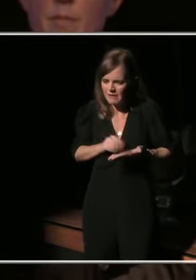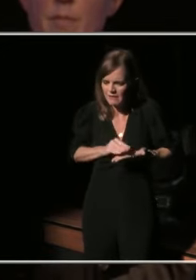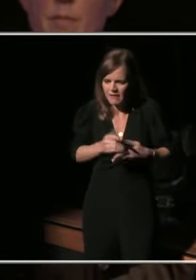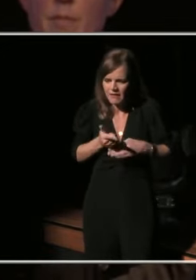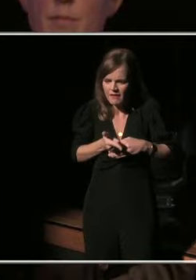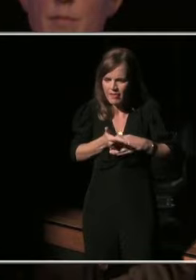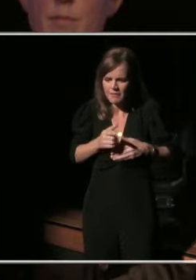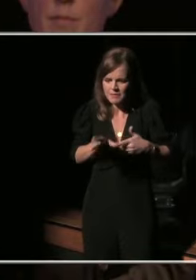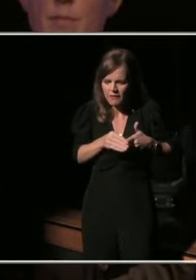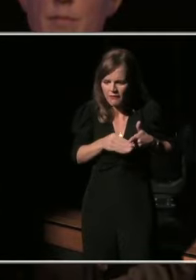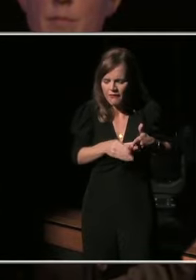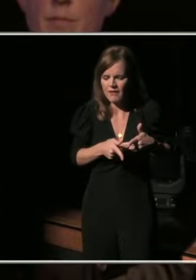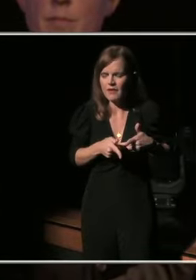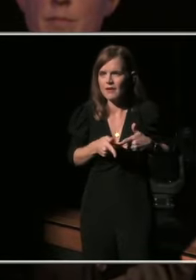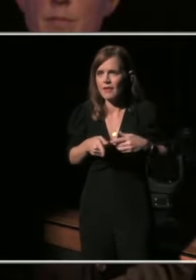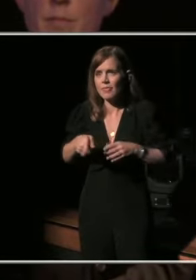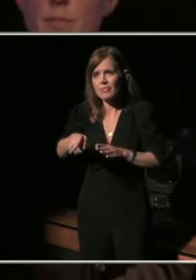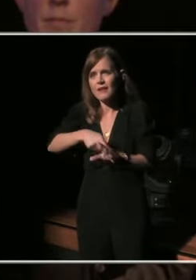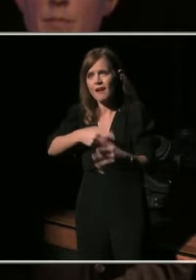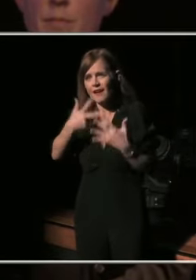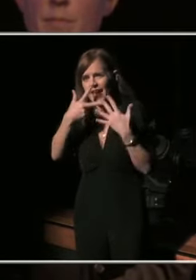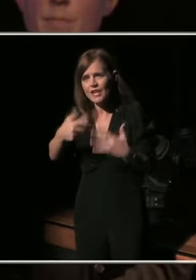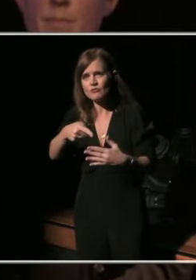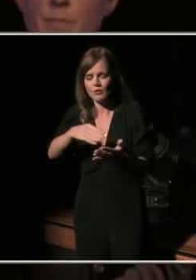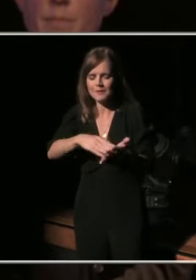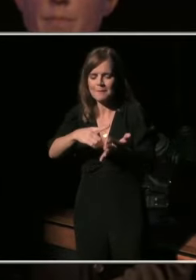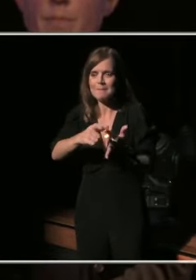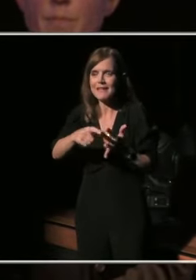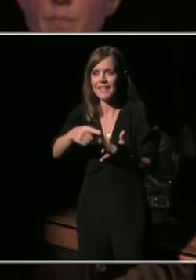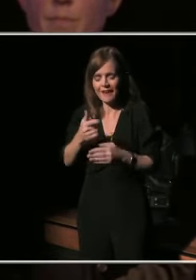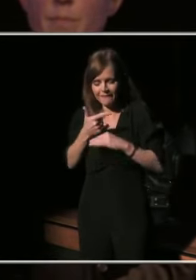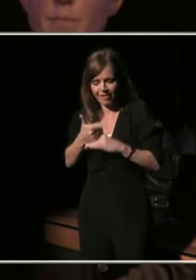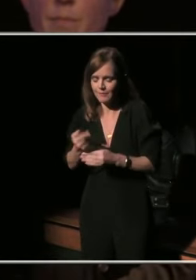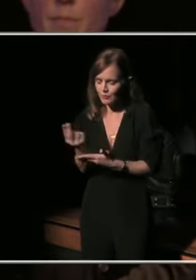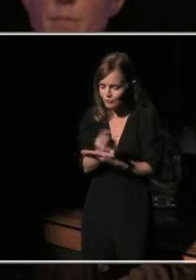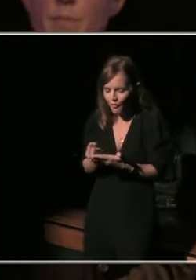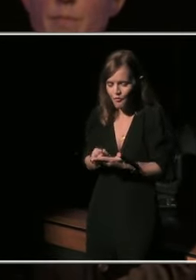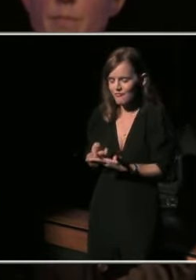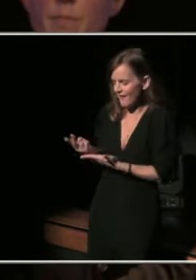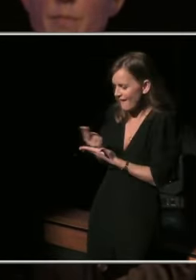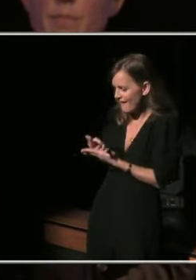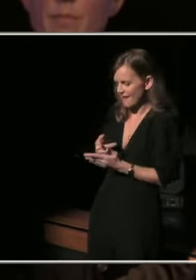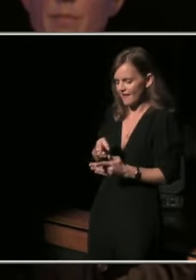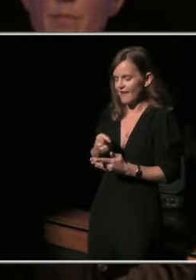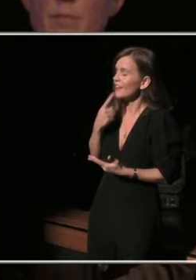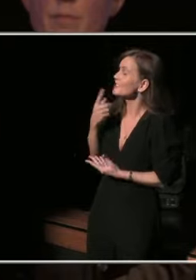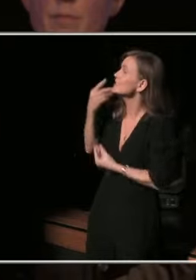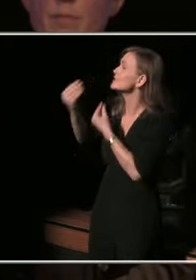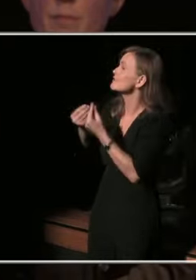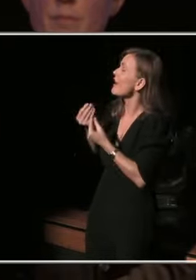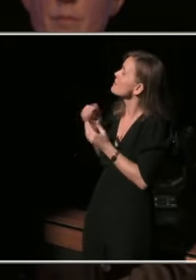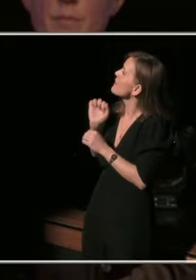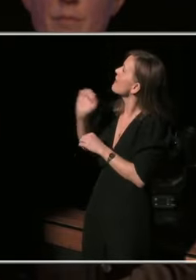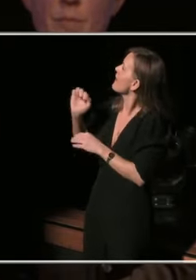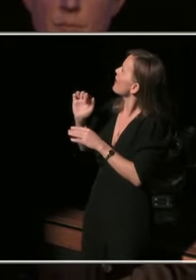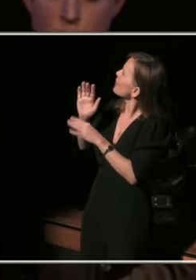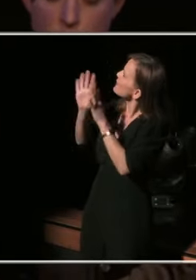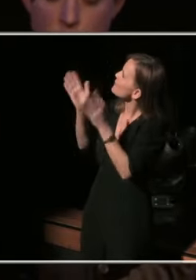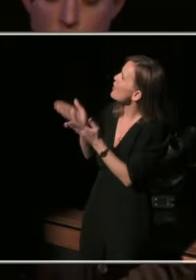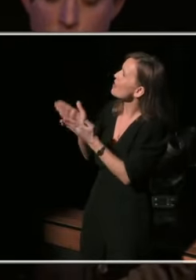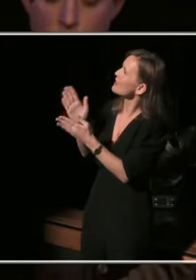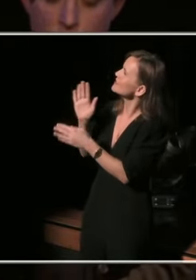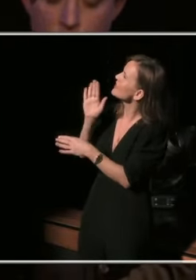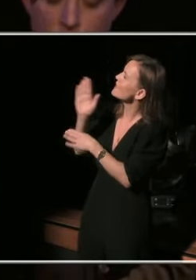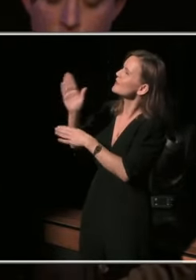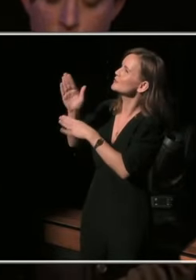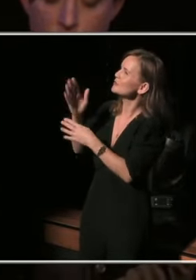of young 8-year-old Mehdi, who I filmed doing drawings, and who described the future of the universe to me in